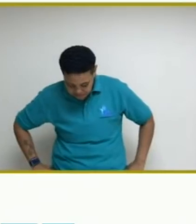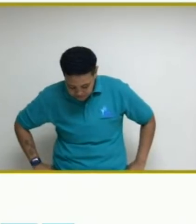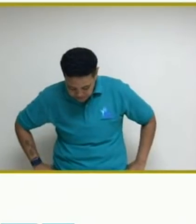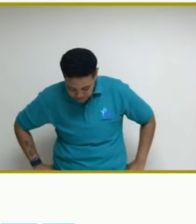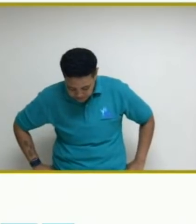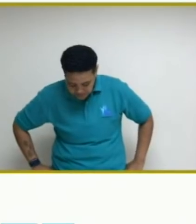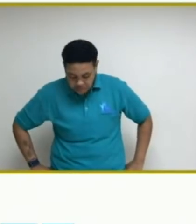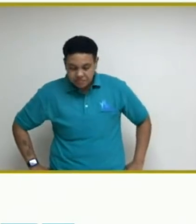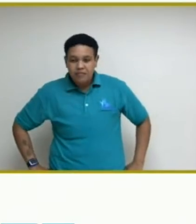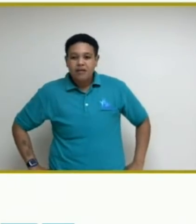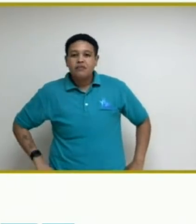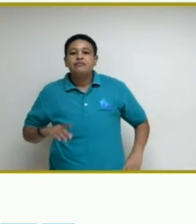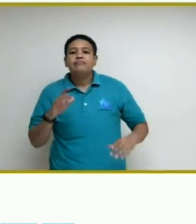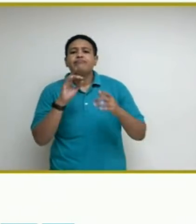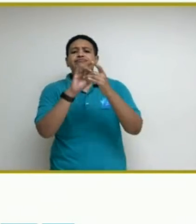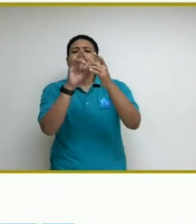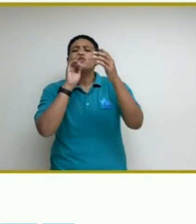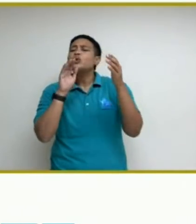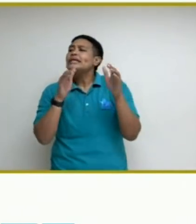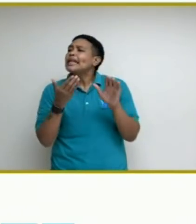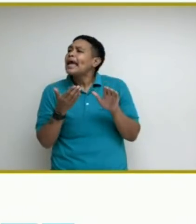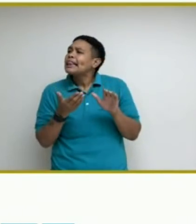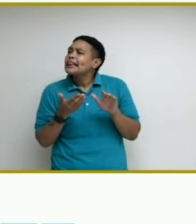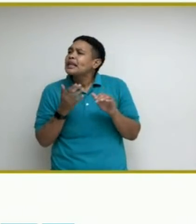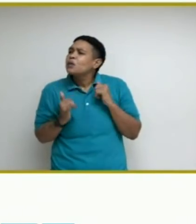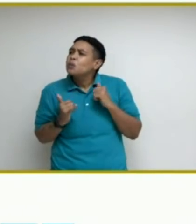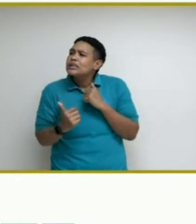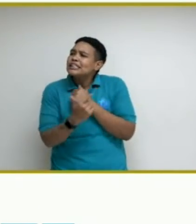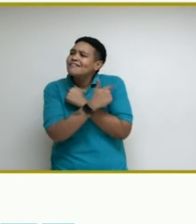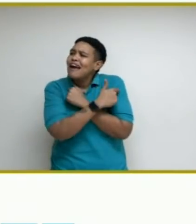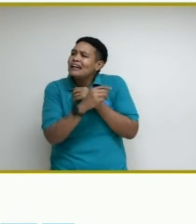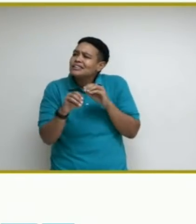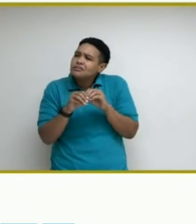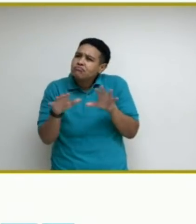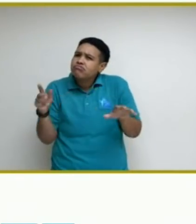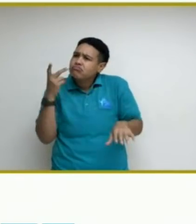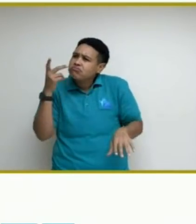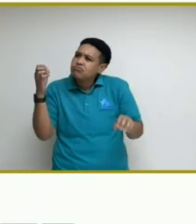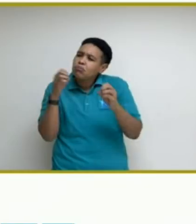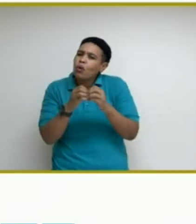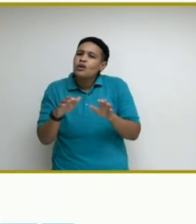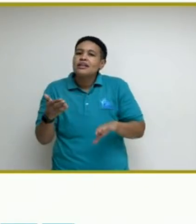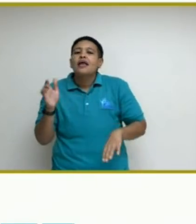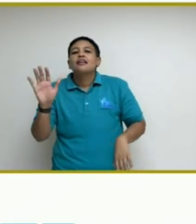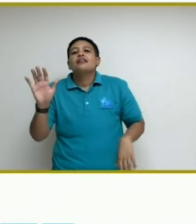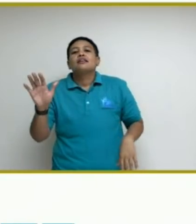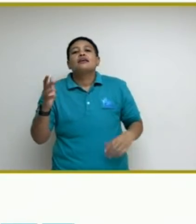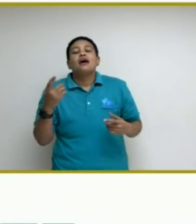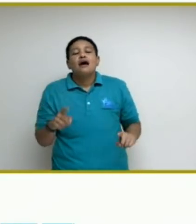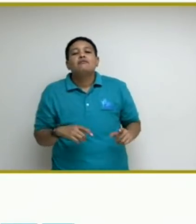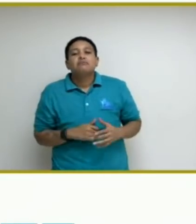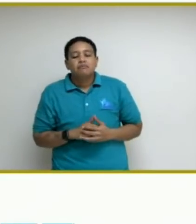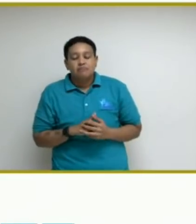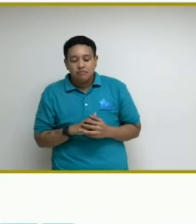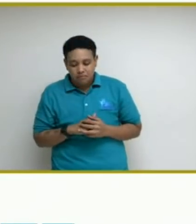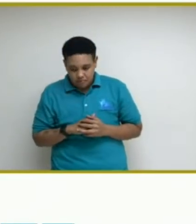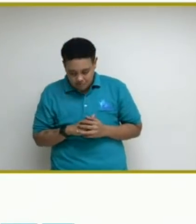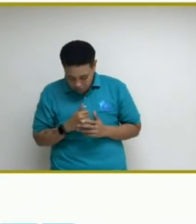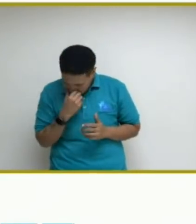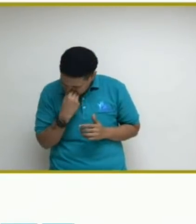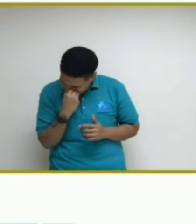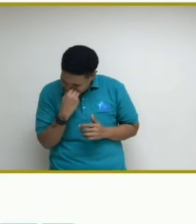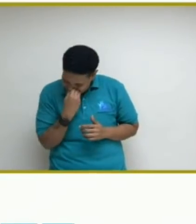as it relates to deaths, which vaccine you saw more persons dying as a result of taking